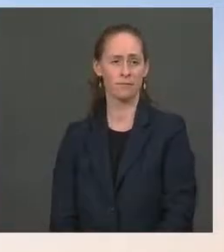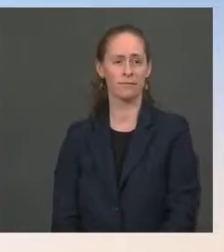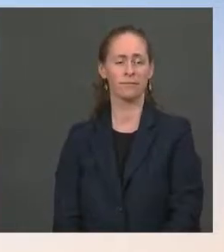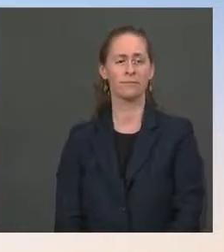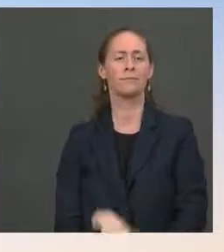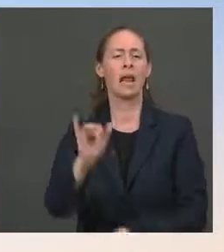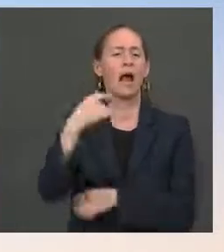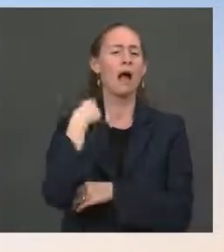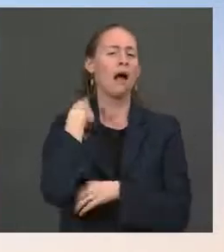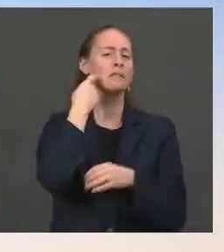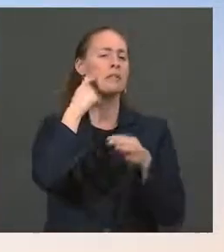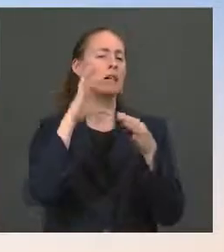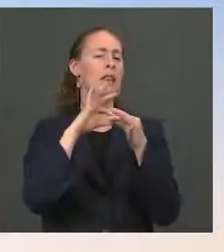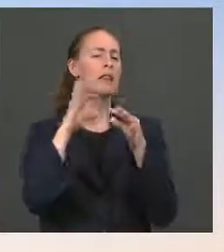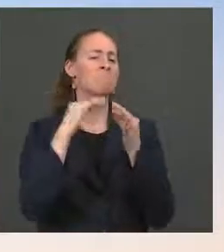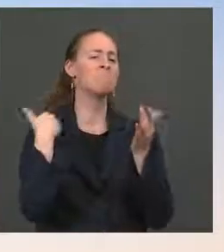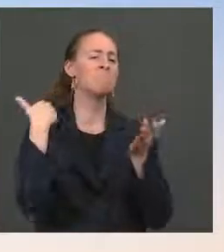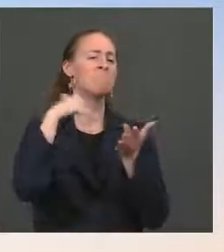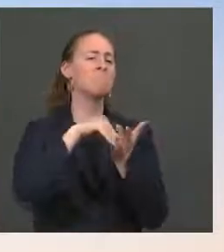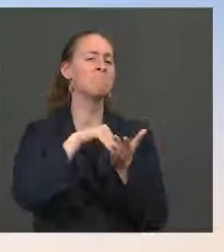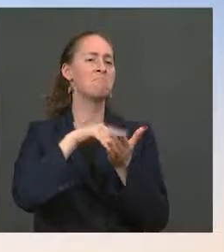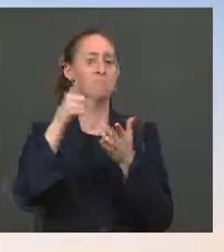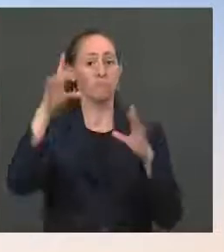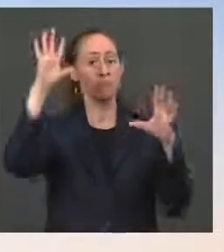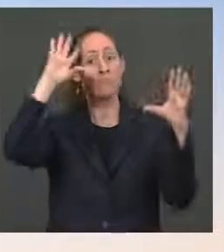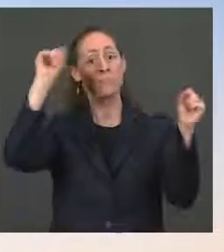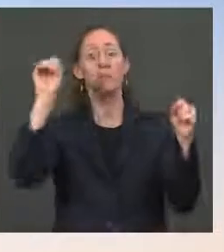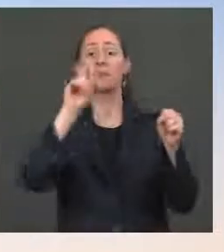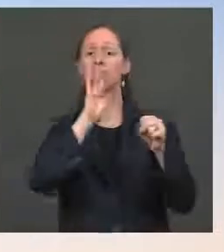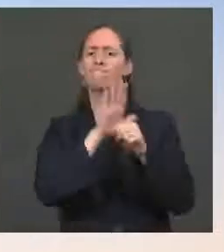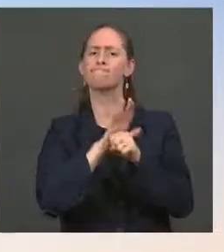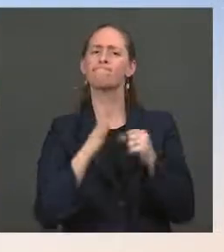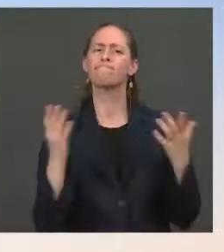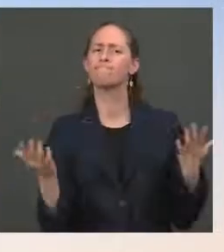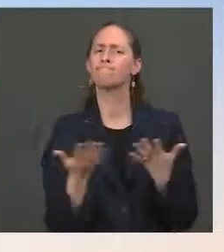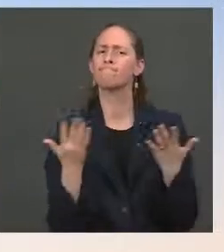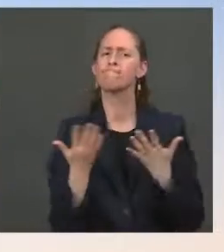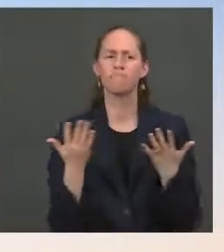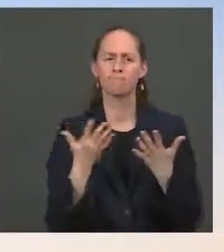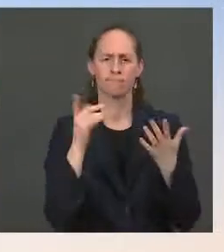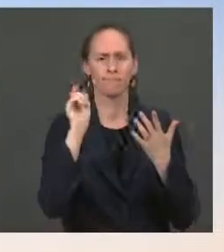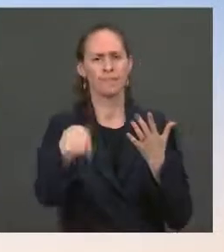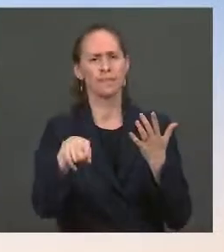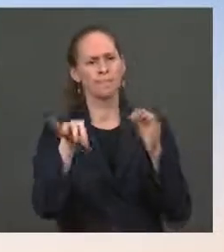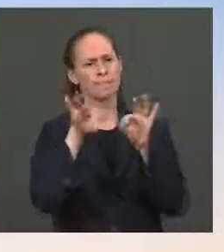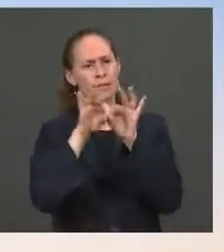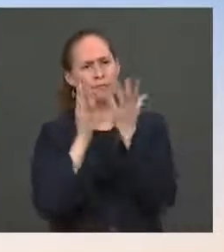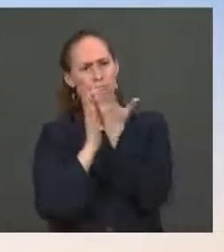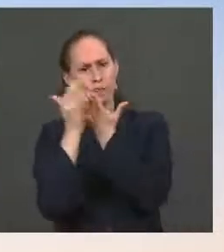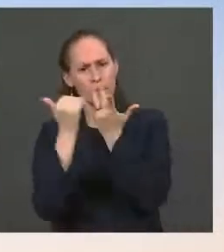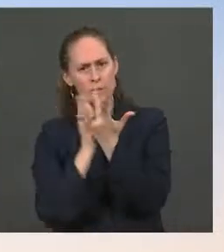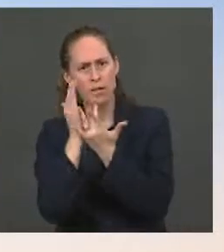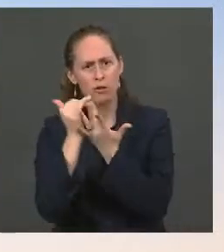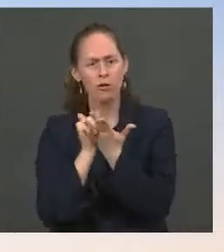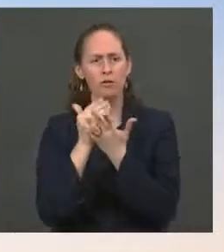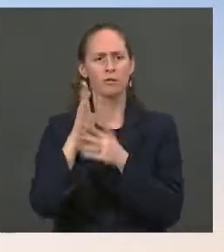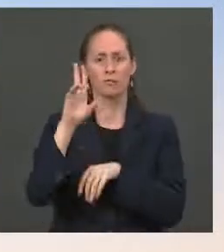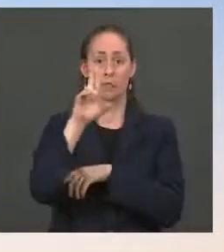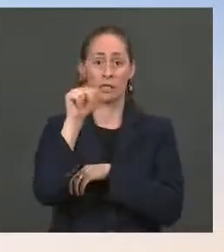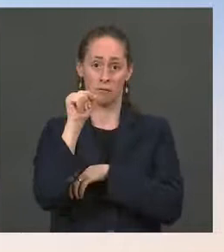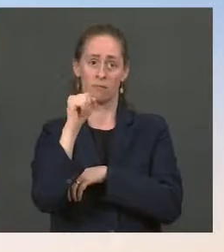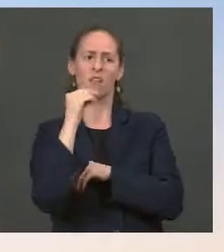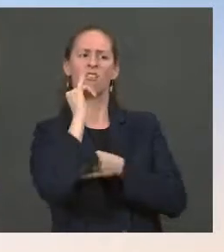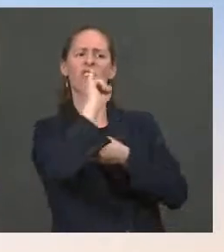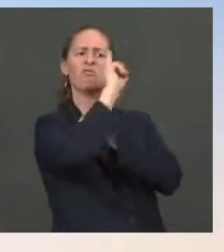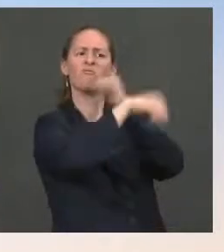me reiterate. I mean, the president's commitment is to bringing additional transparency to both the U.S. and international financial systems. It's